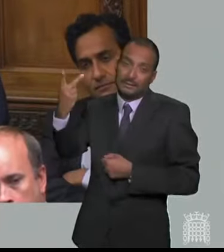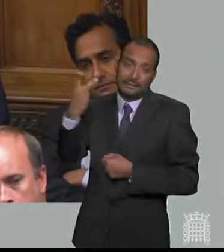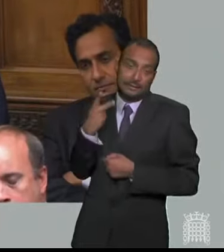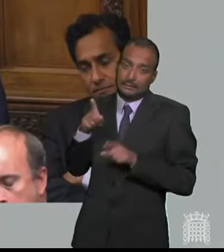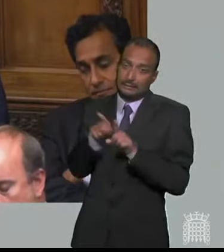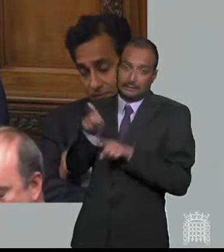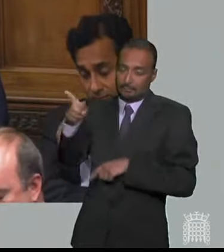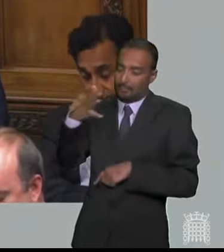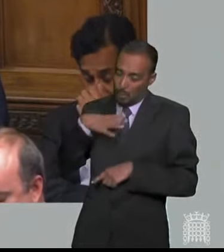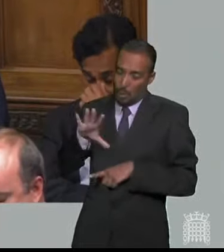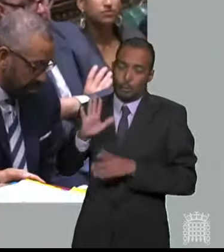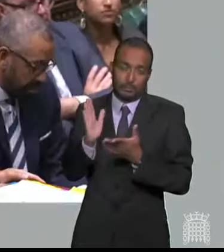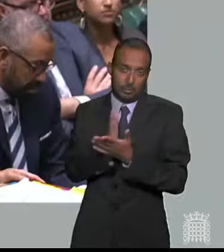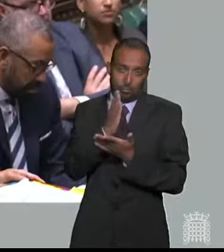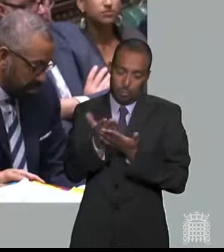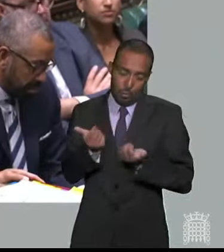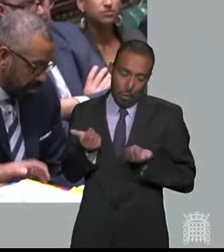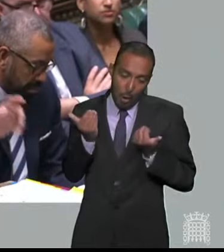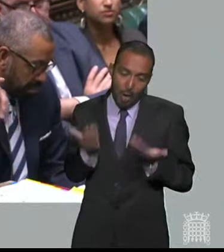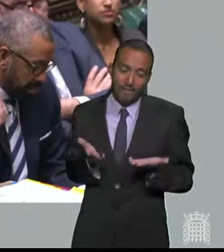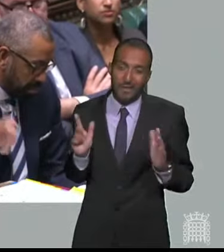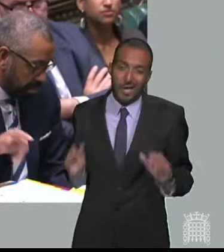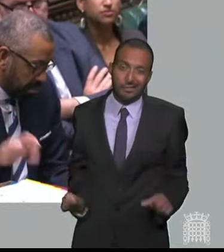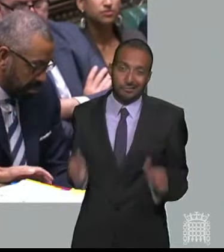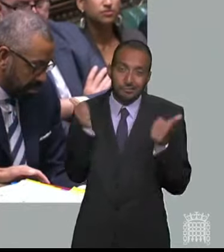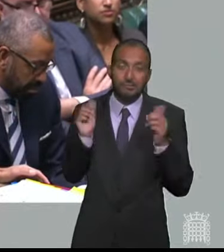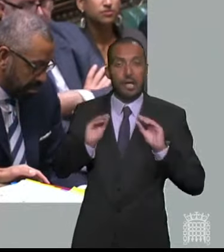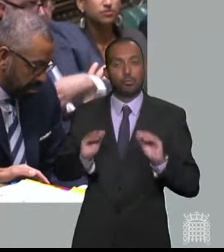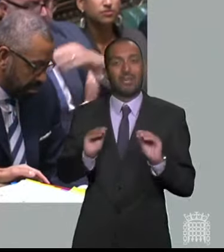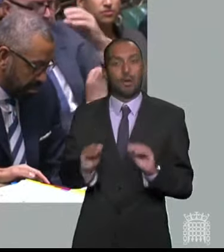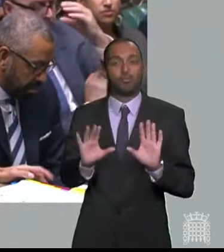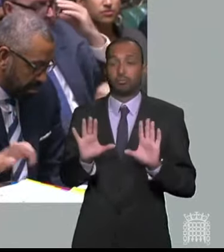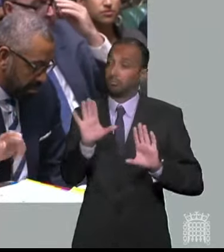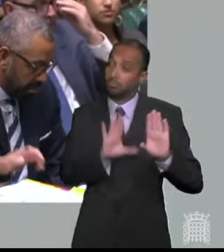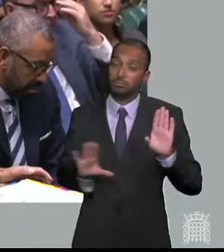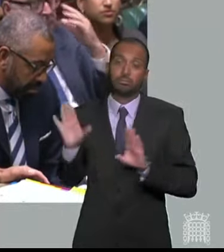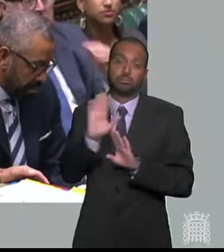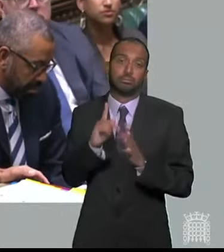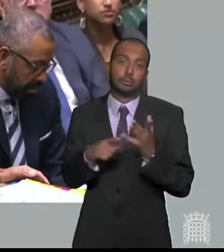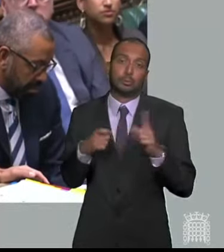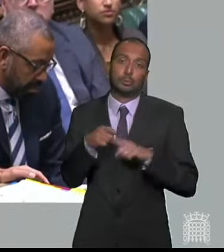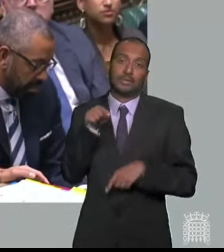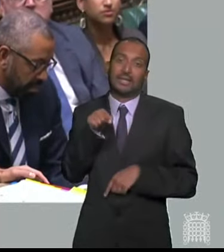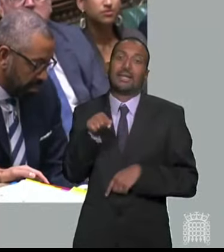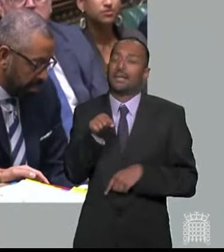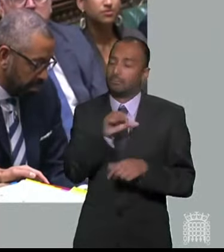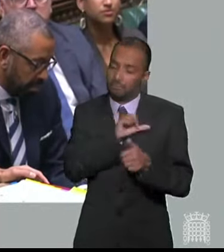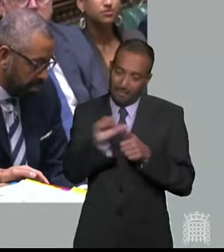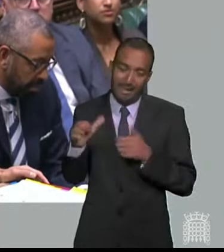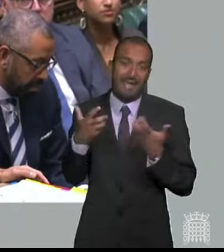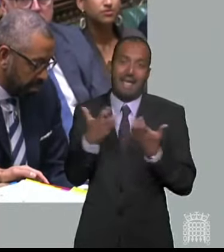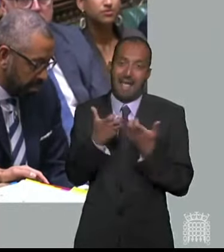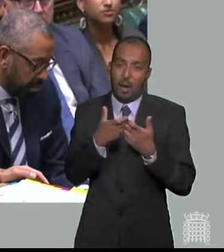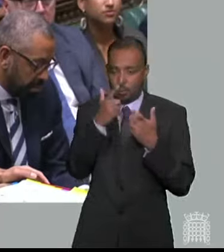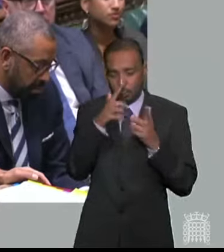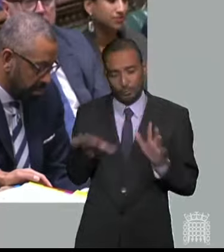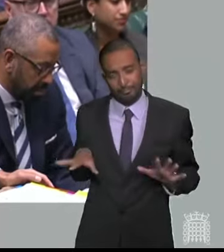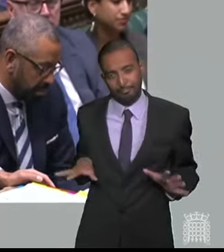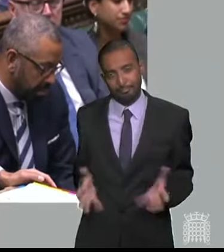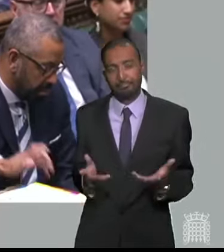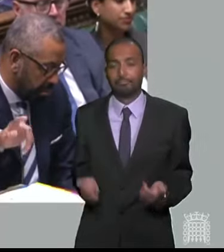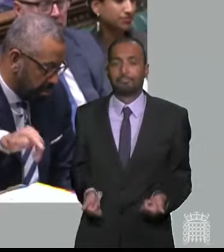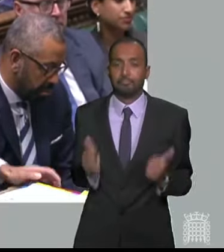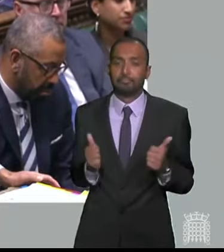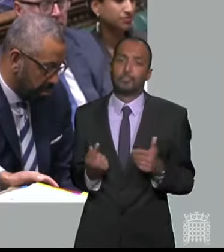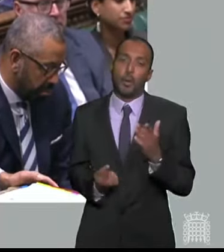every single one of our young people across the country, because that is the best way to provide them with the opportunity for a better life, and this new programme of